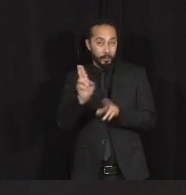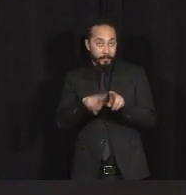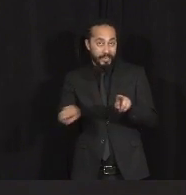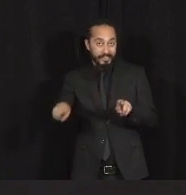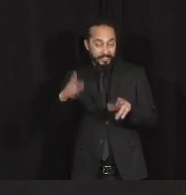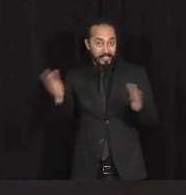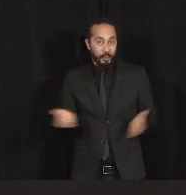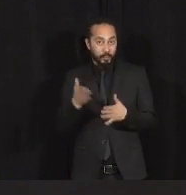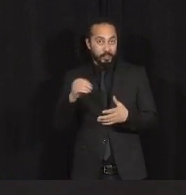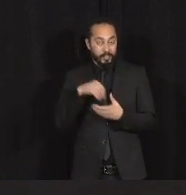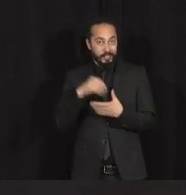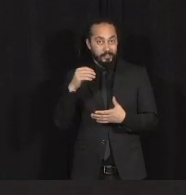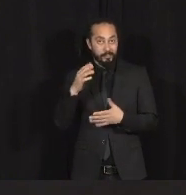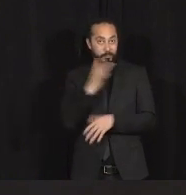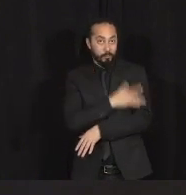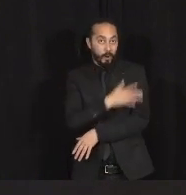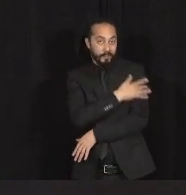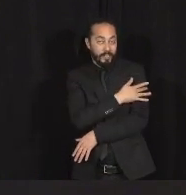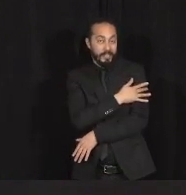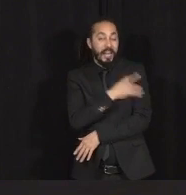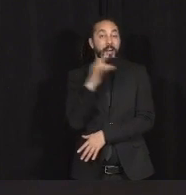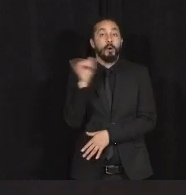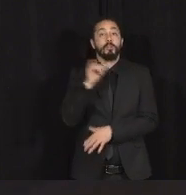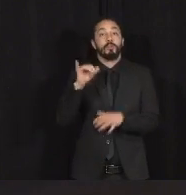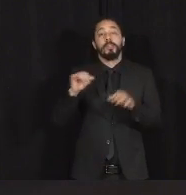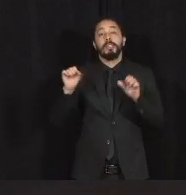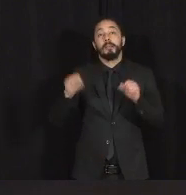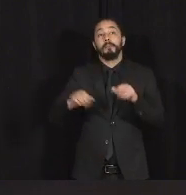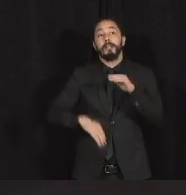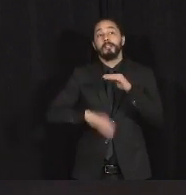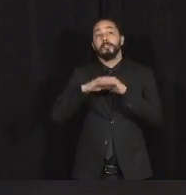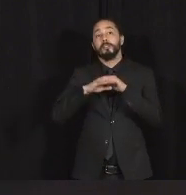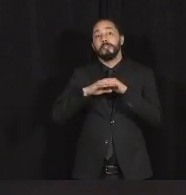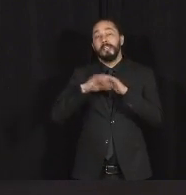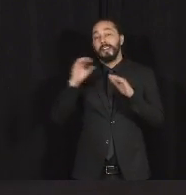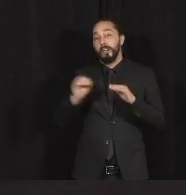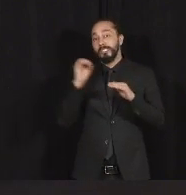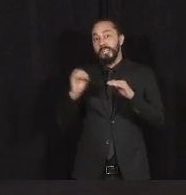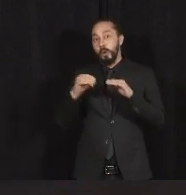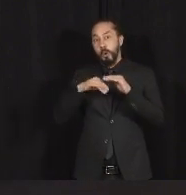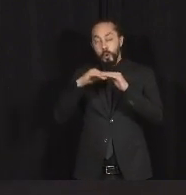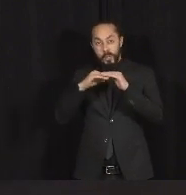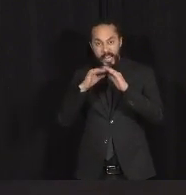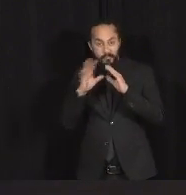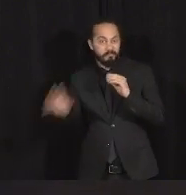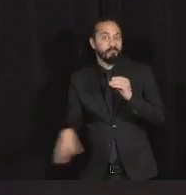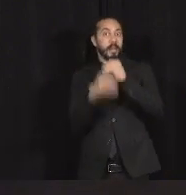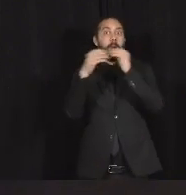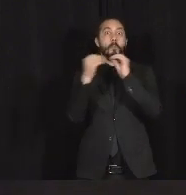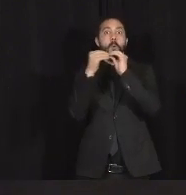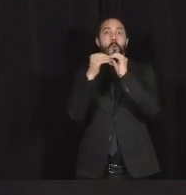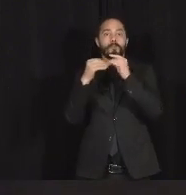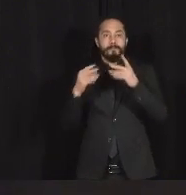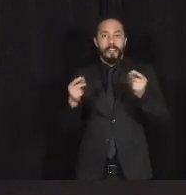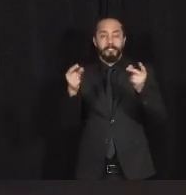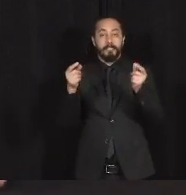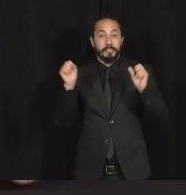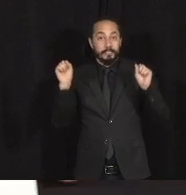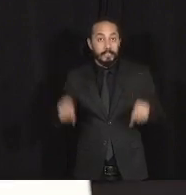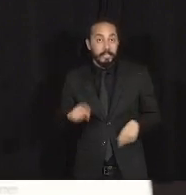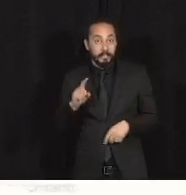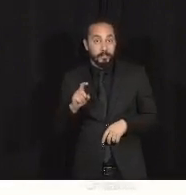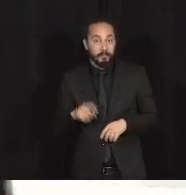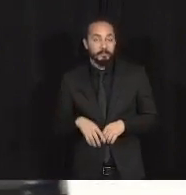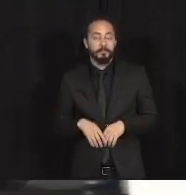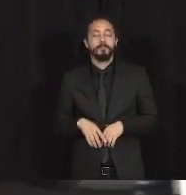up capacity? So I'm going to turn to my right to Matt Anderson from Ontario Health. He and his